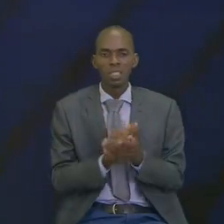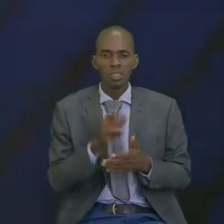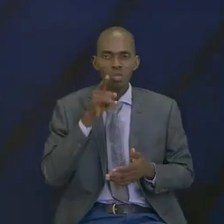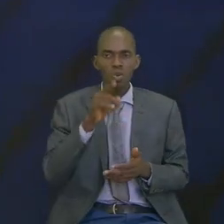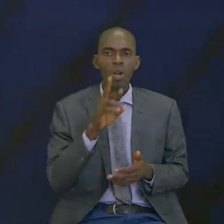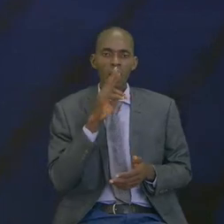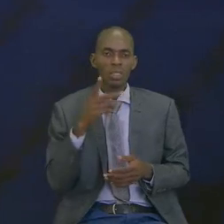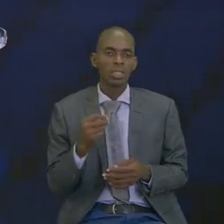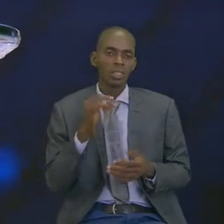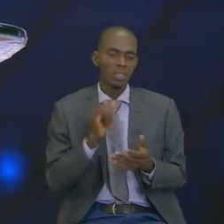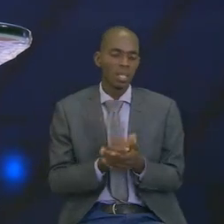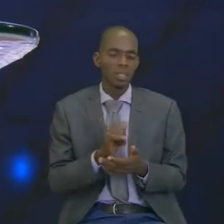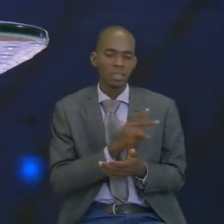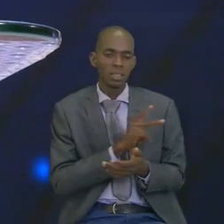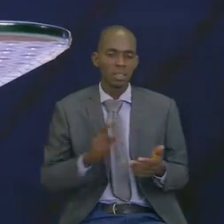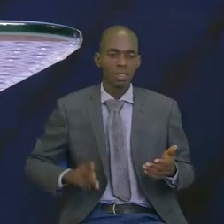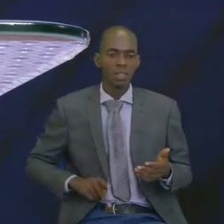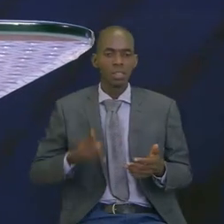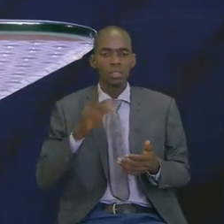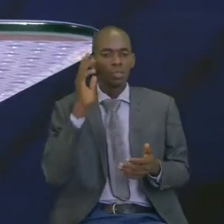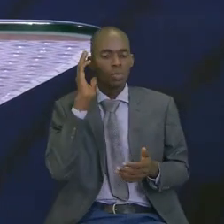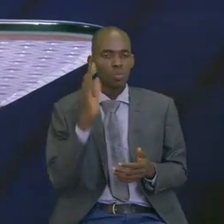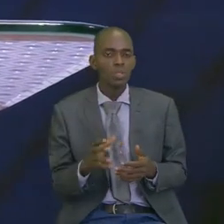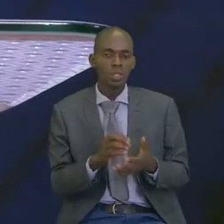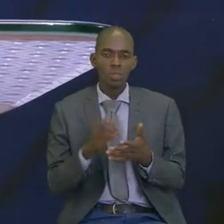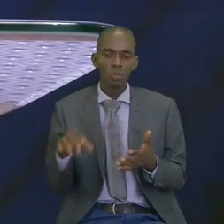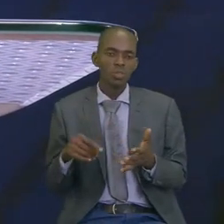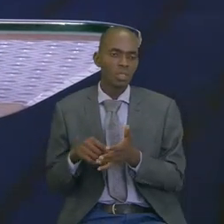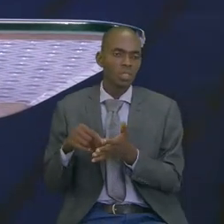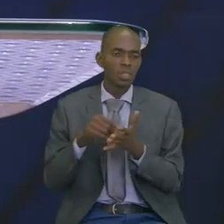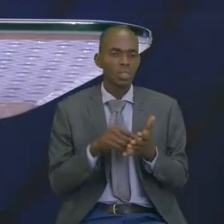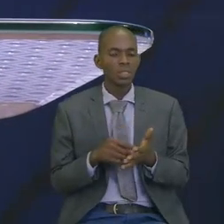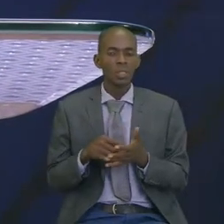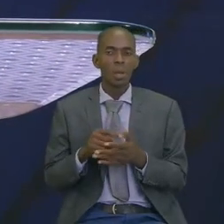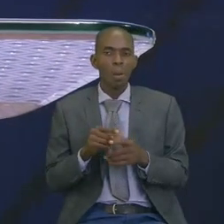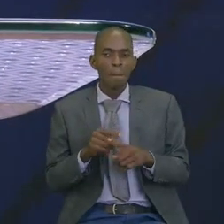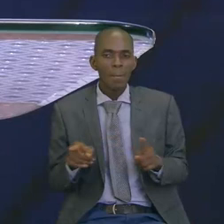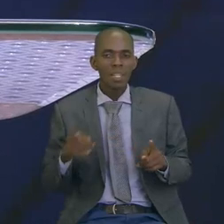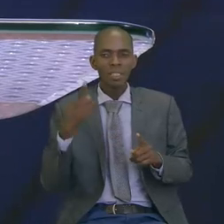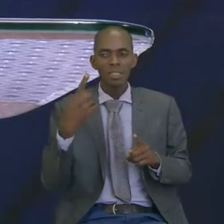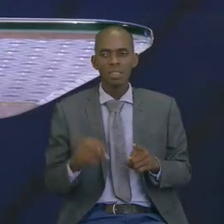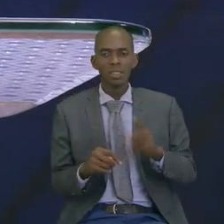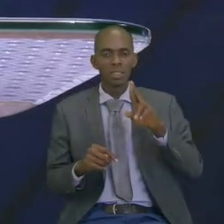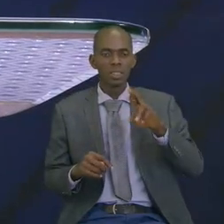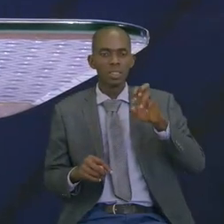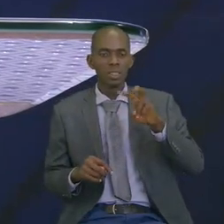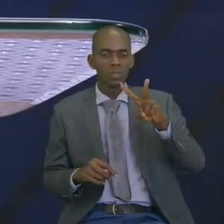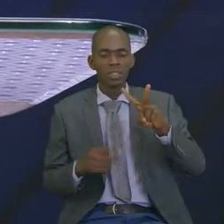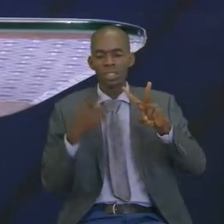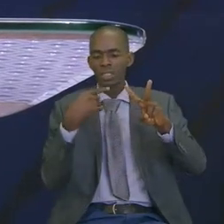of kings, and you rule over this, this, and this. But you know, the revelation says